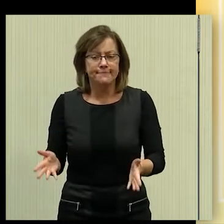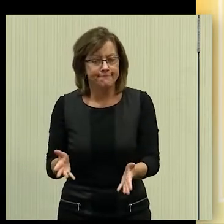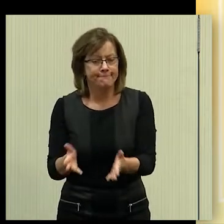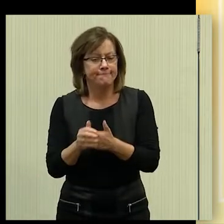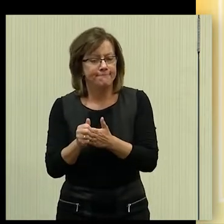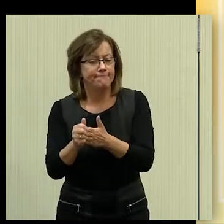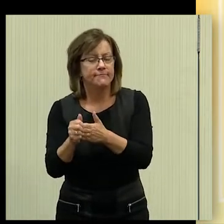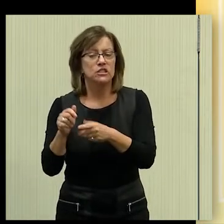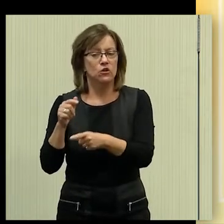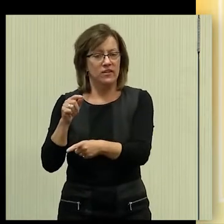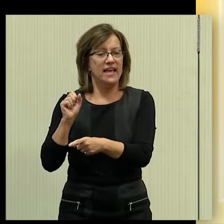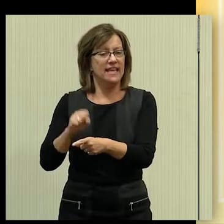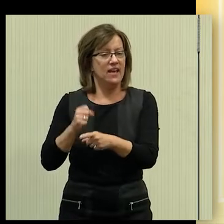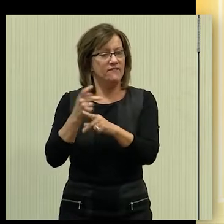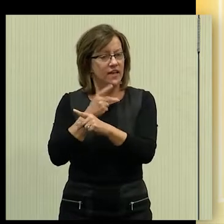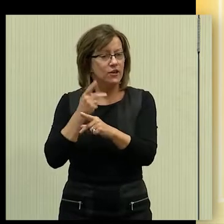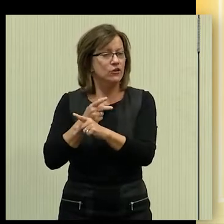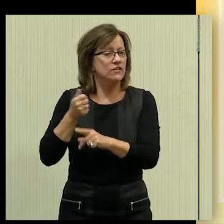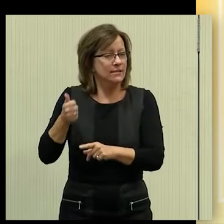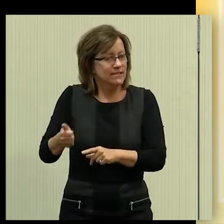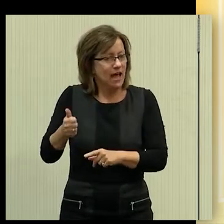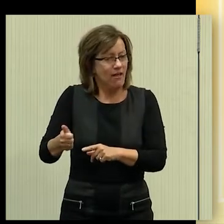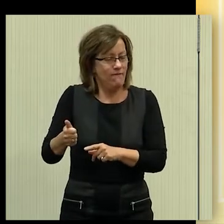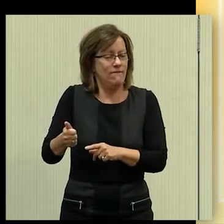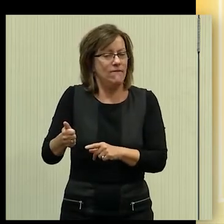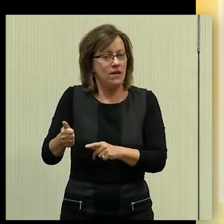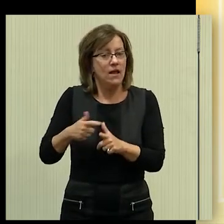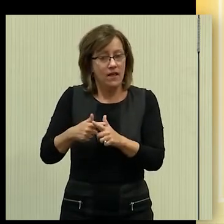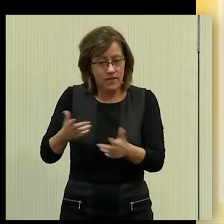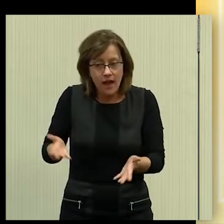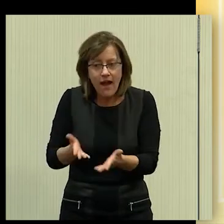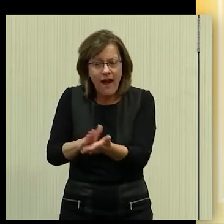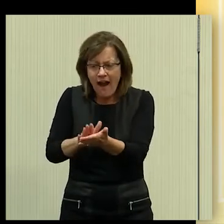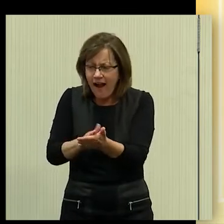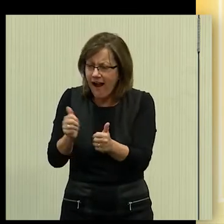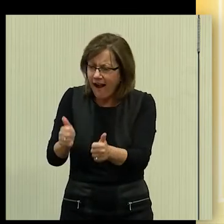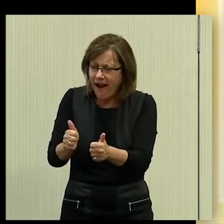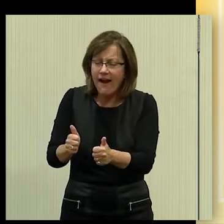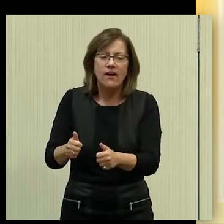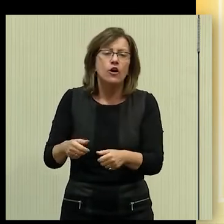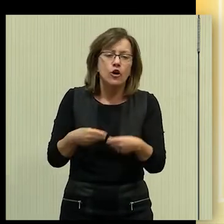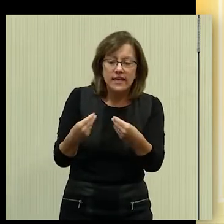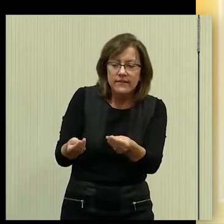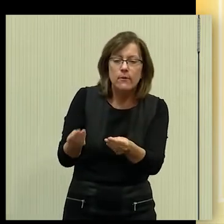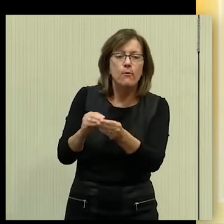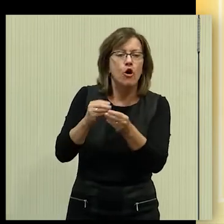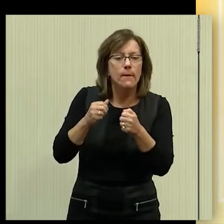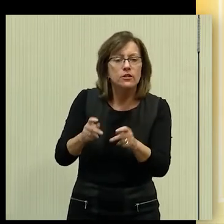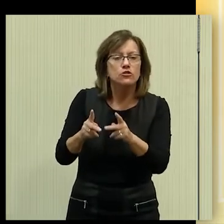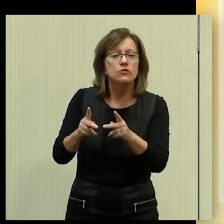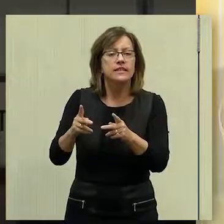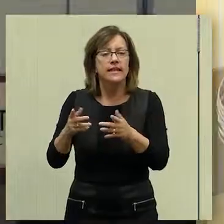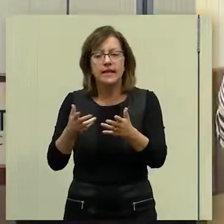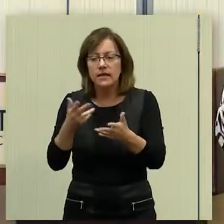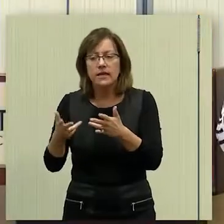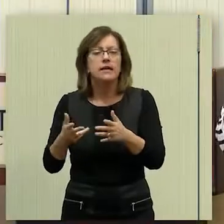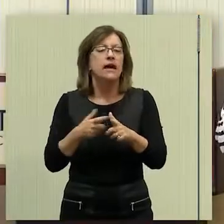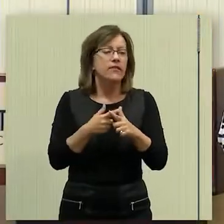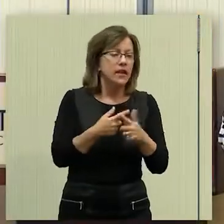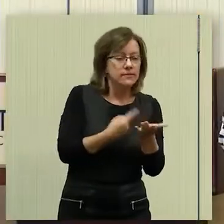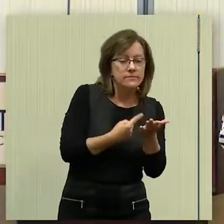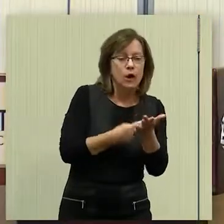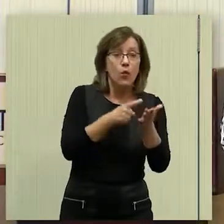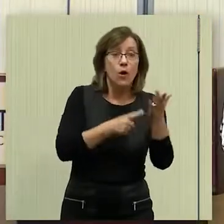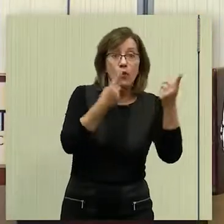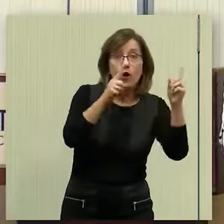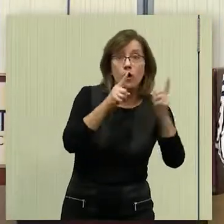can figure these things out themselves, and then promoting them, giving them lots of opportunities to talk about what worked, what didn't work,